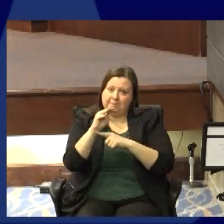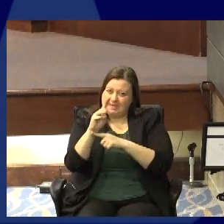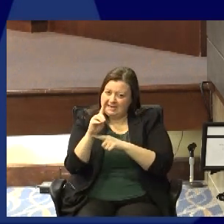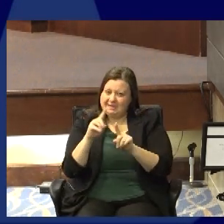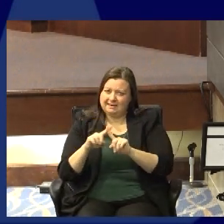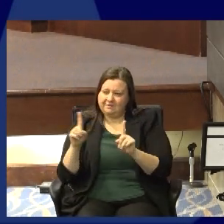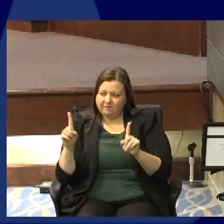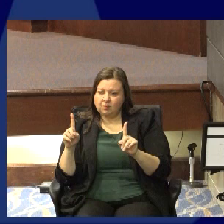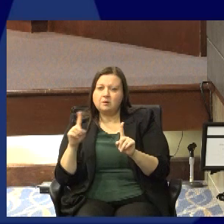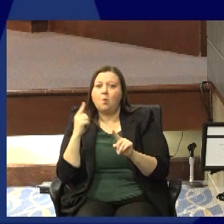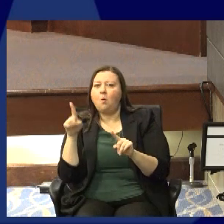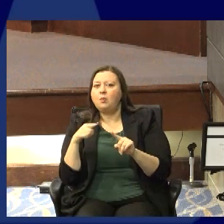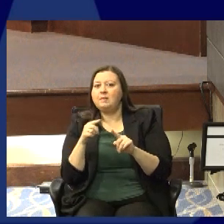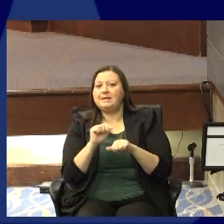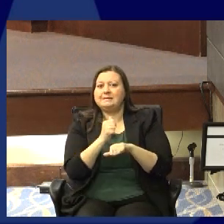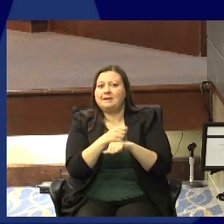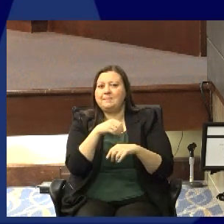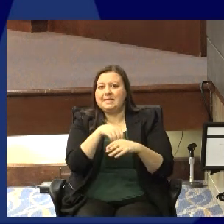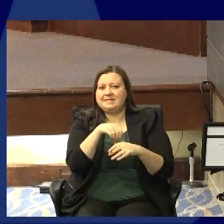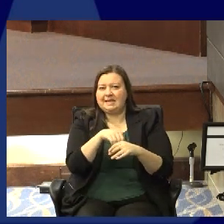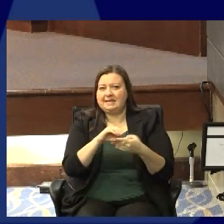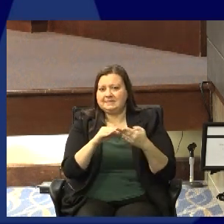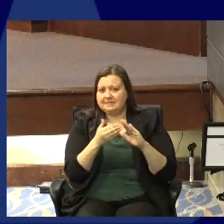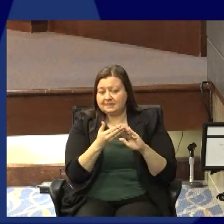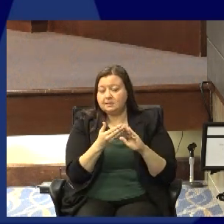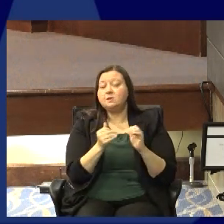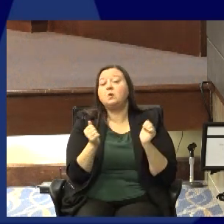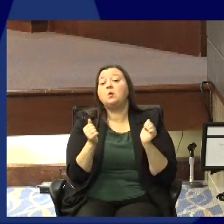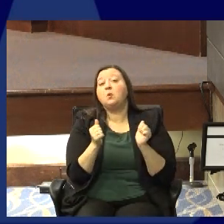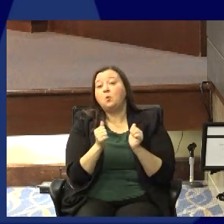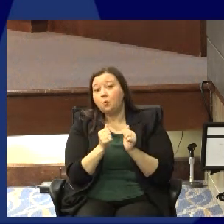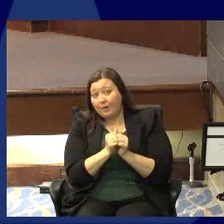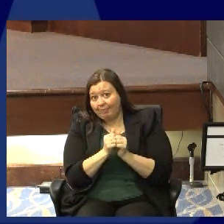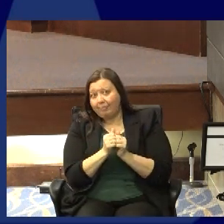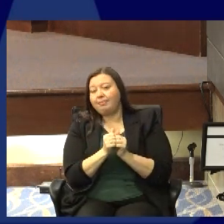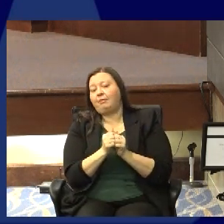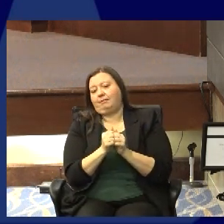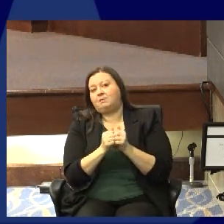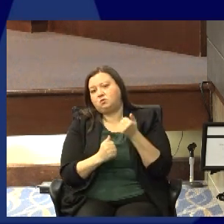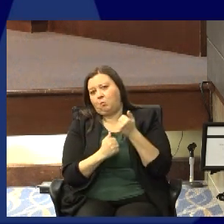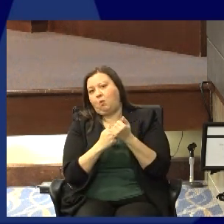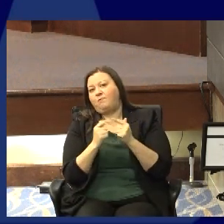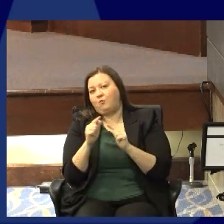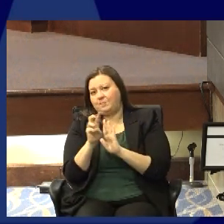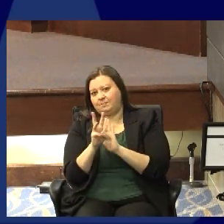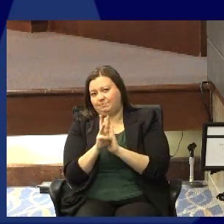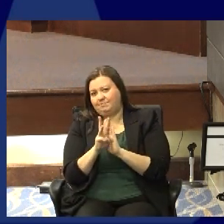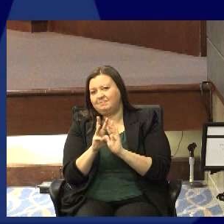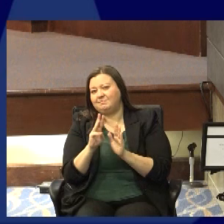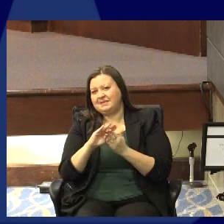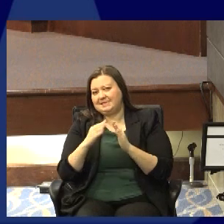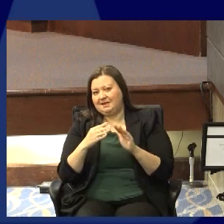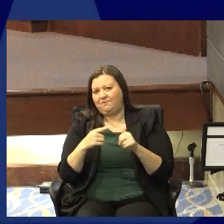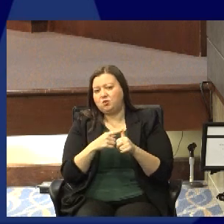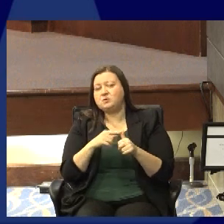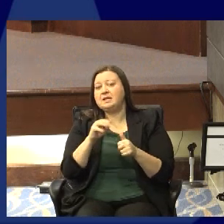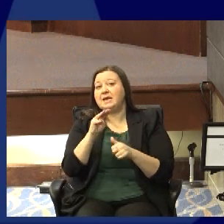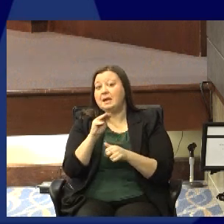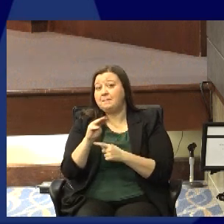can be only located inside the city with the consent of the city. So unlike a MUD, an